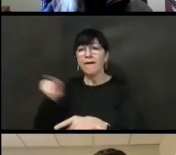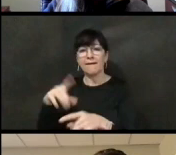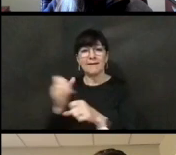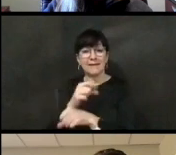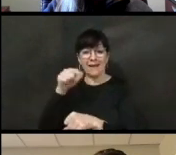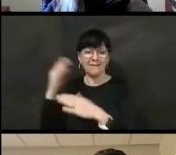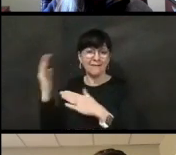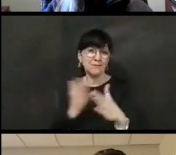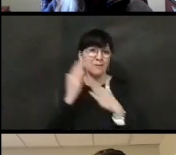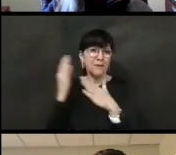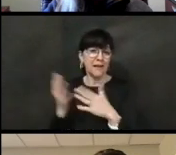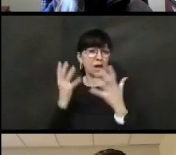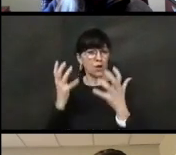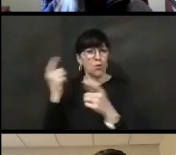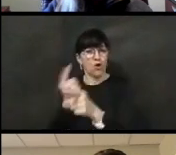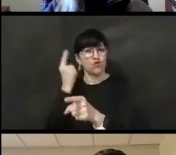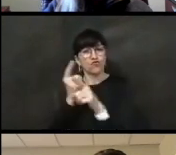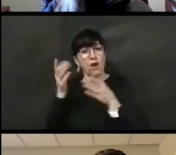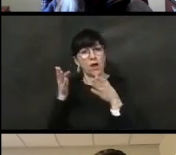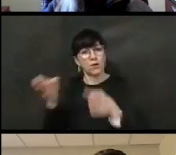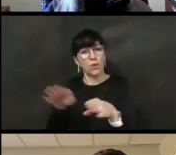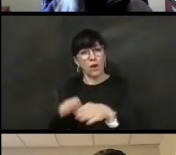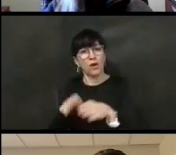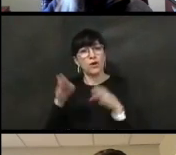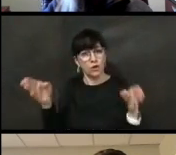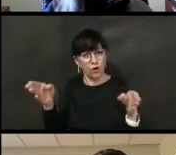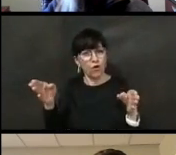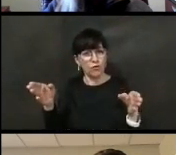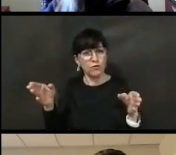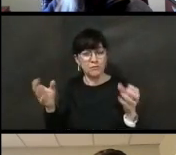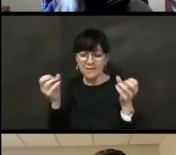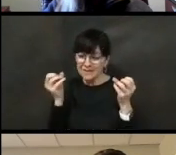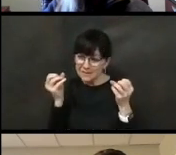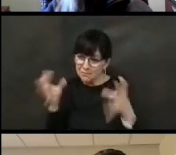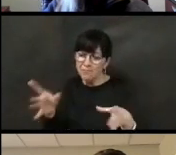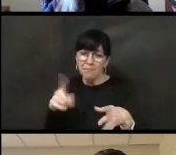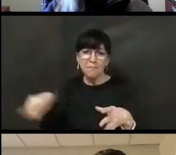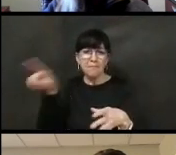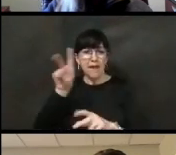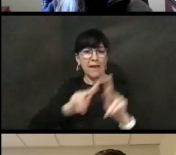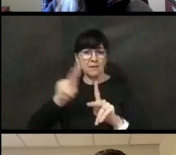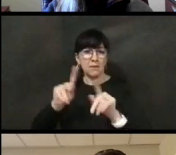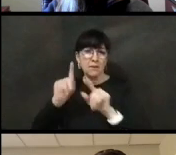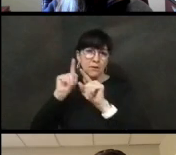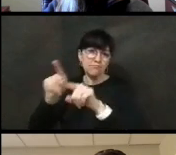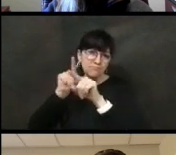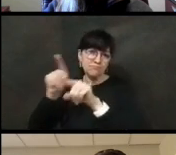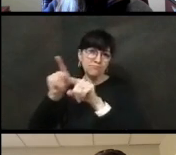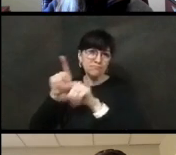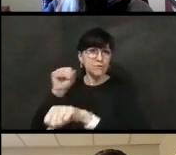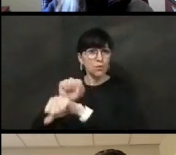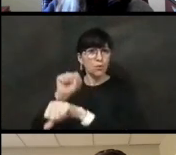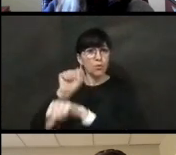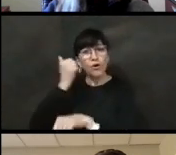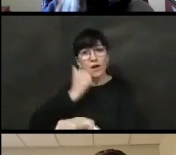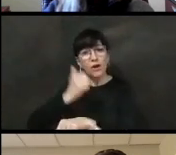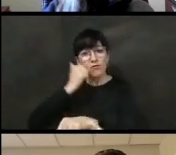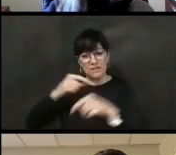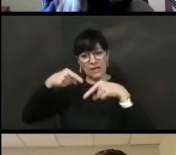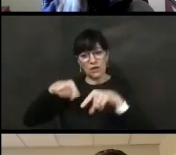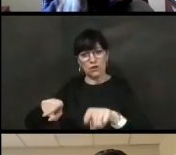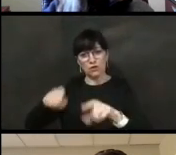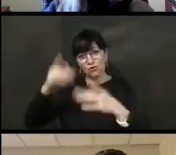front lines in our communities and our many first responders, we want to thank them during their work and their effort during the